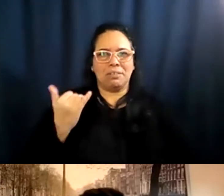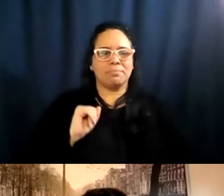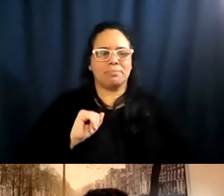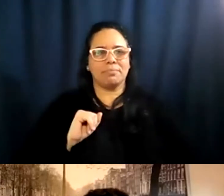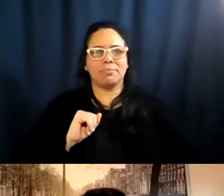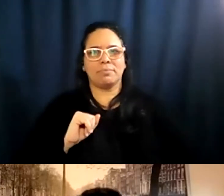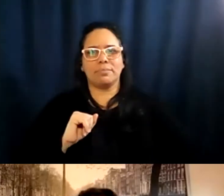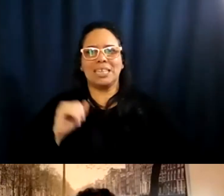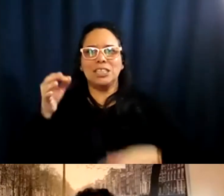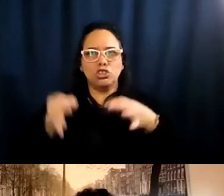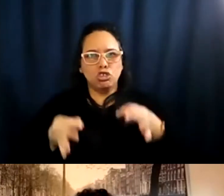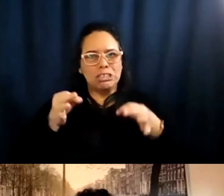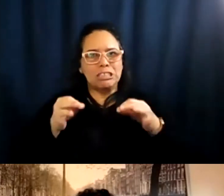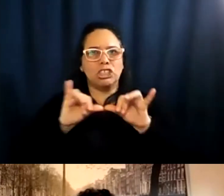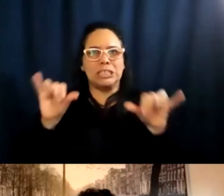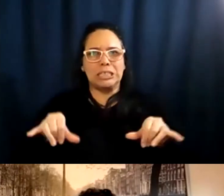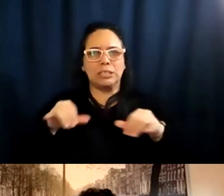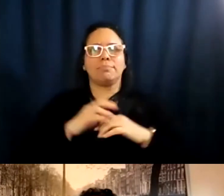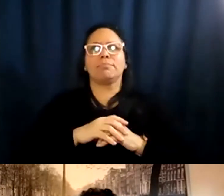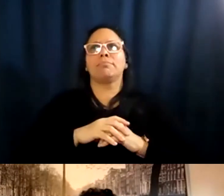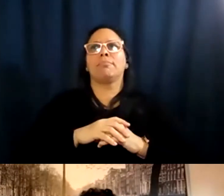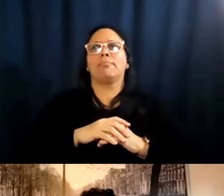the judicial system. It is things like,